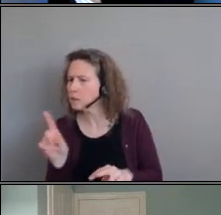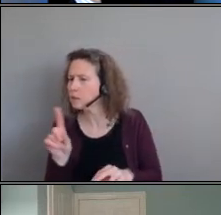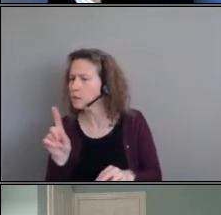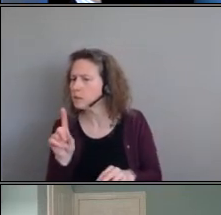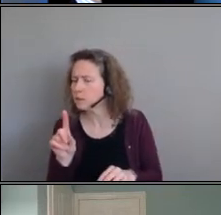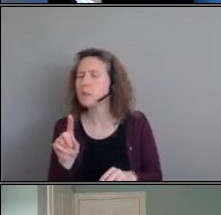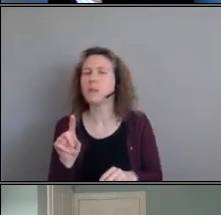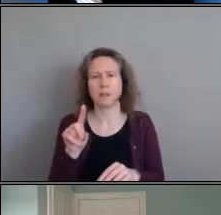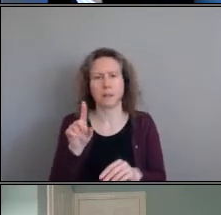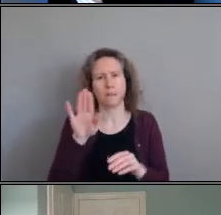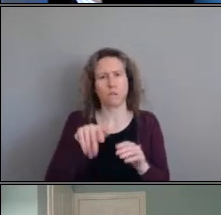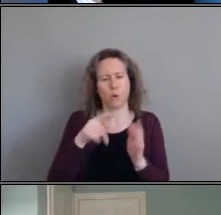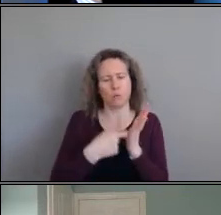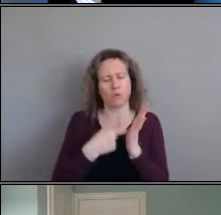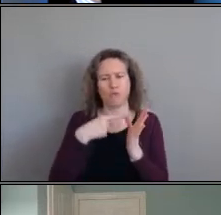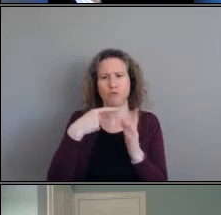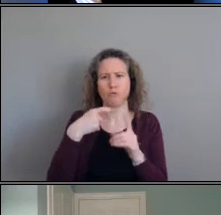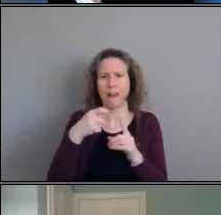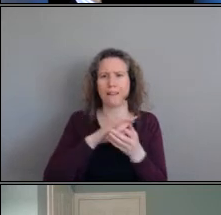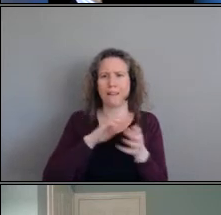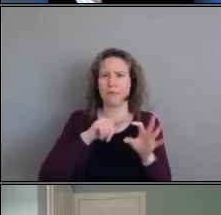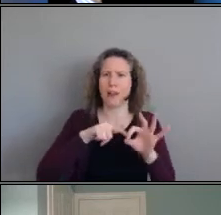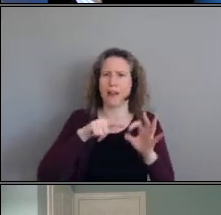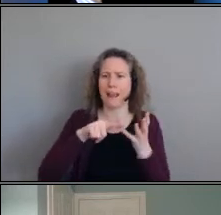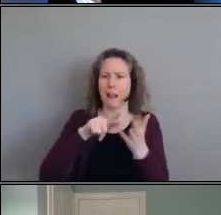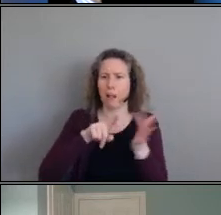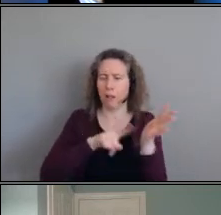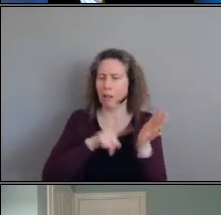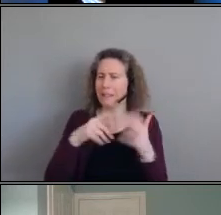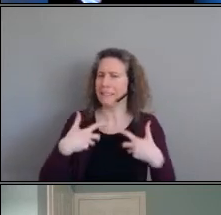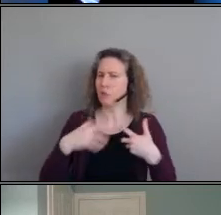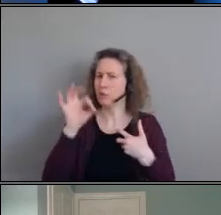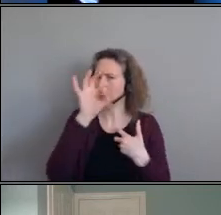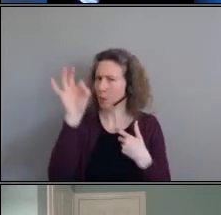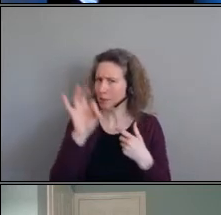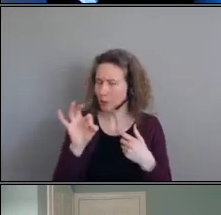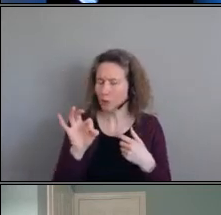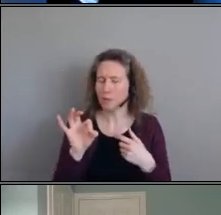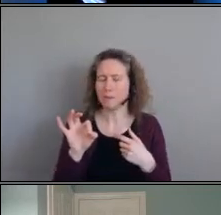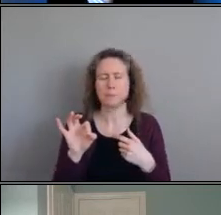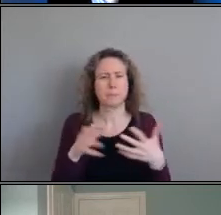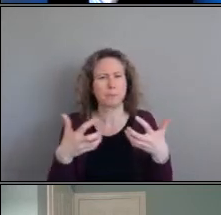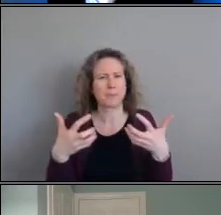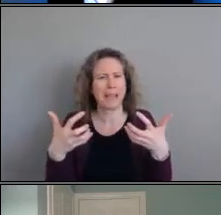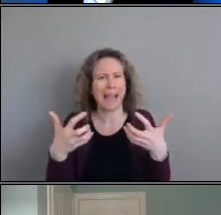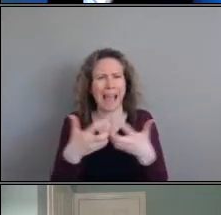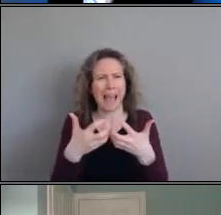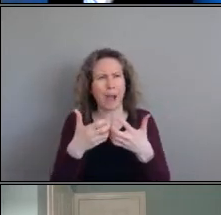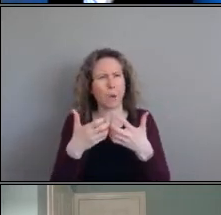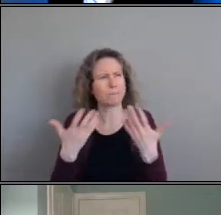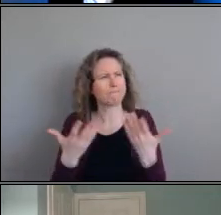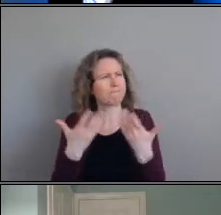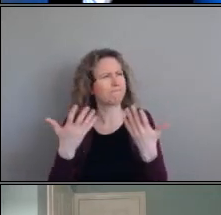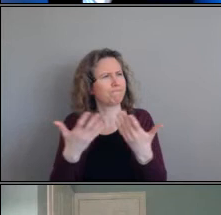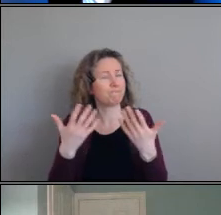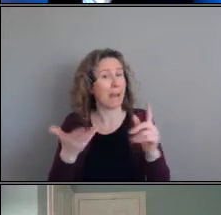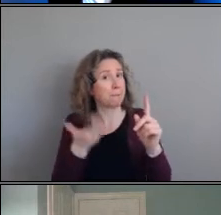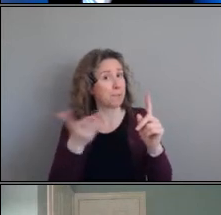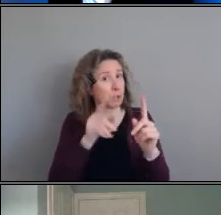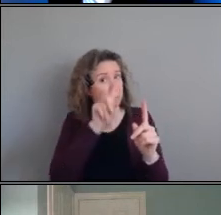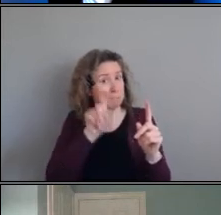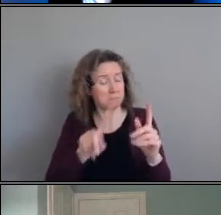Okay, Raquel has a very interesting question about how, I guess, how ambitious we can be with this.